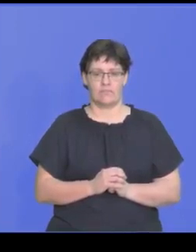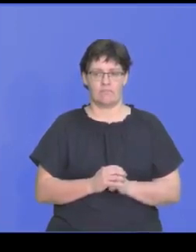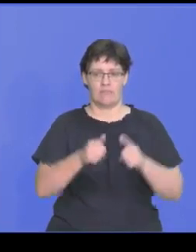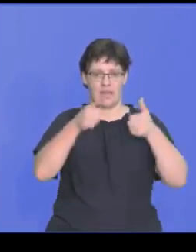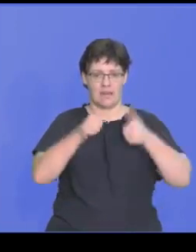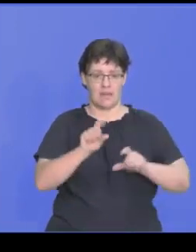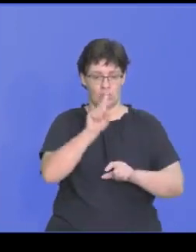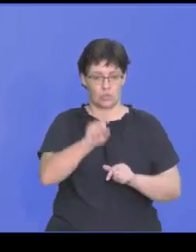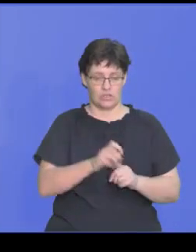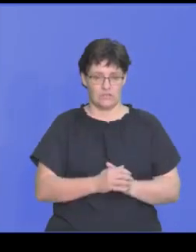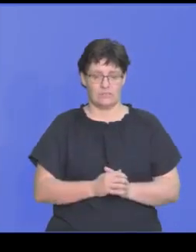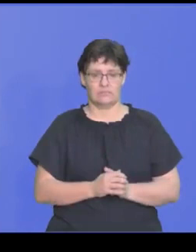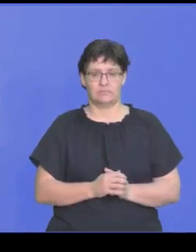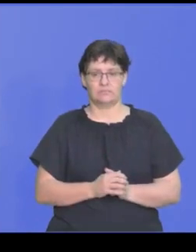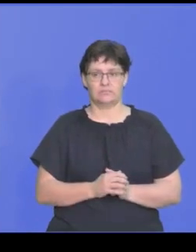Okay, next question.